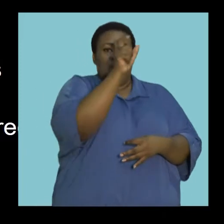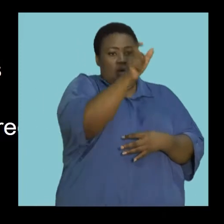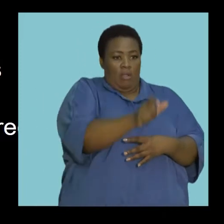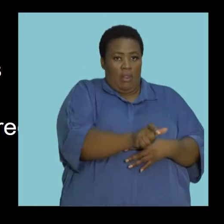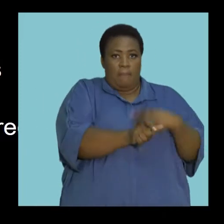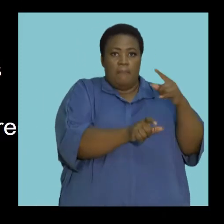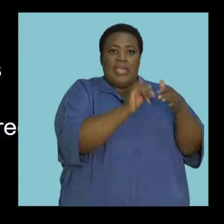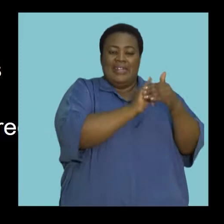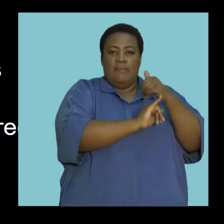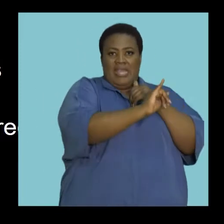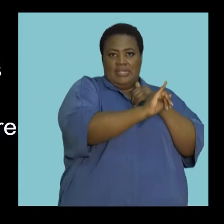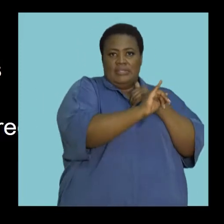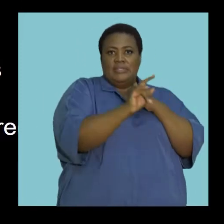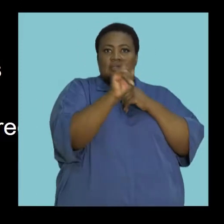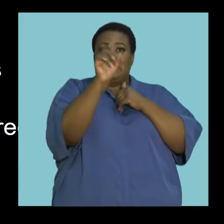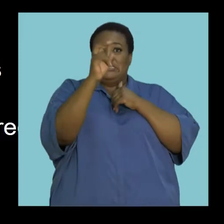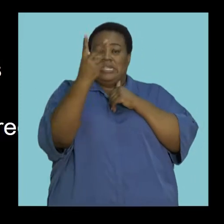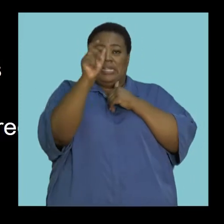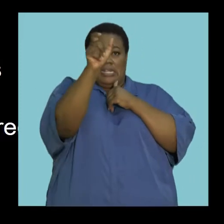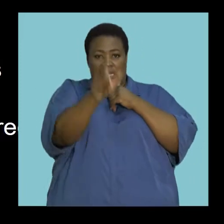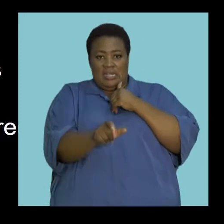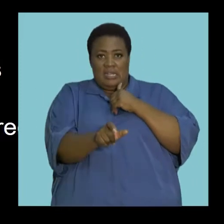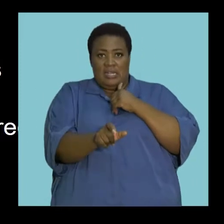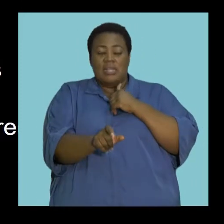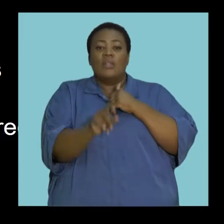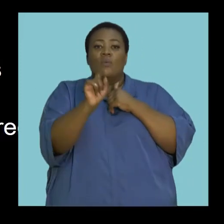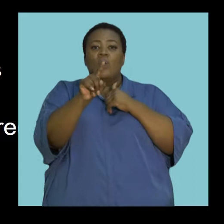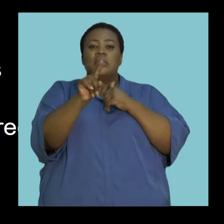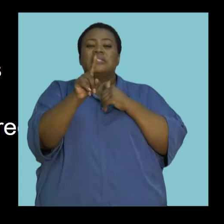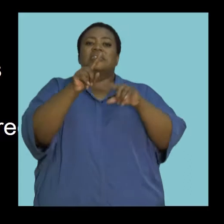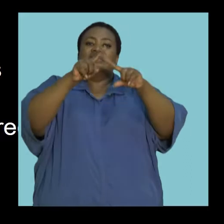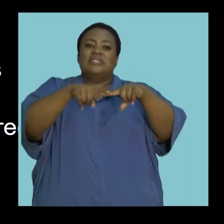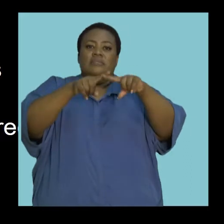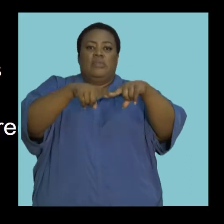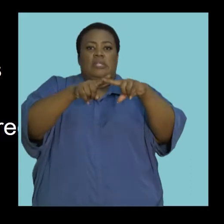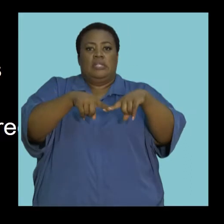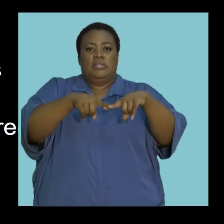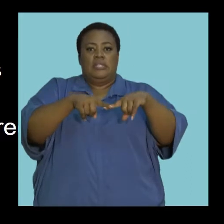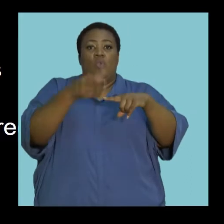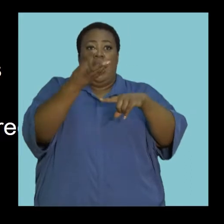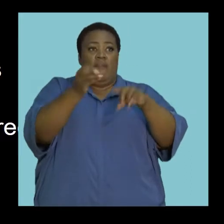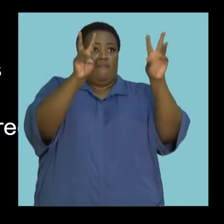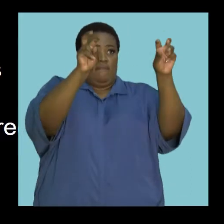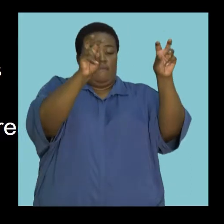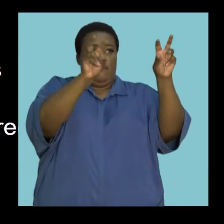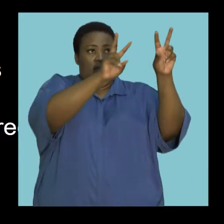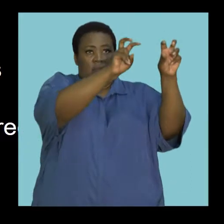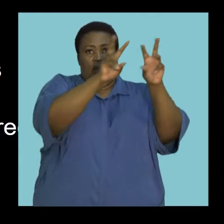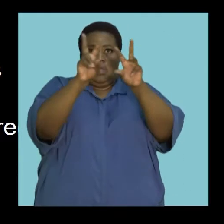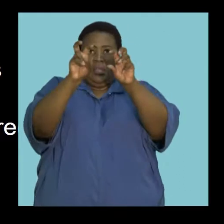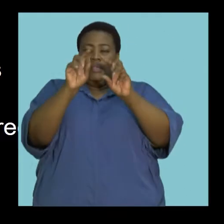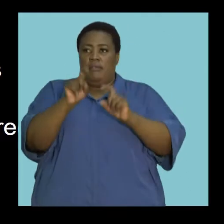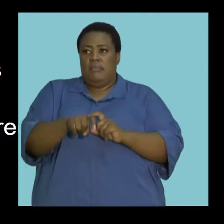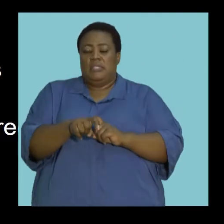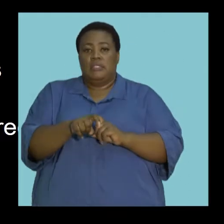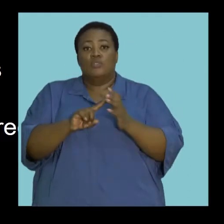column and clearly labeled. The dependent variable must be in the second column with headings. They